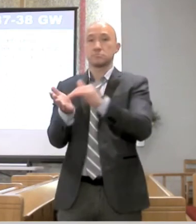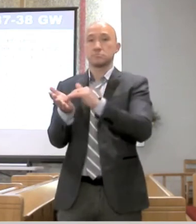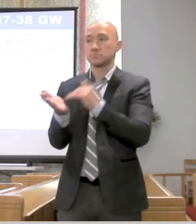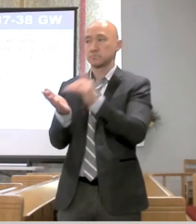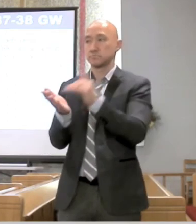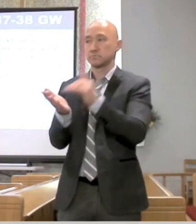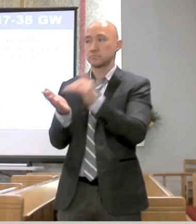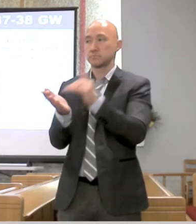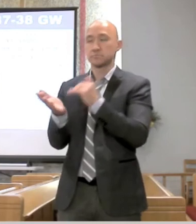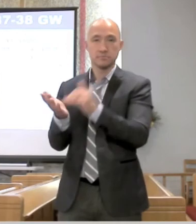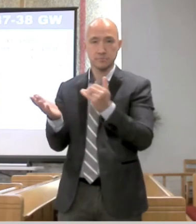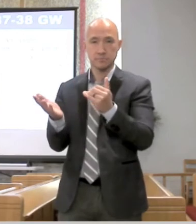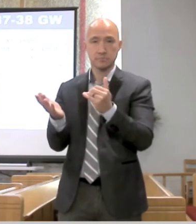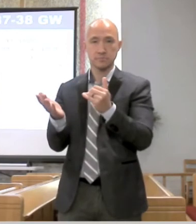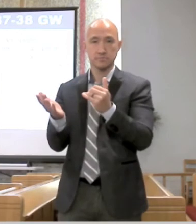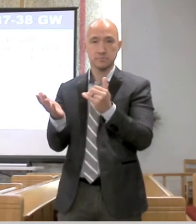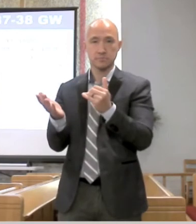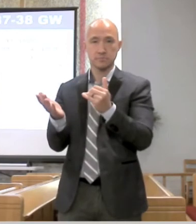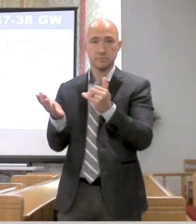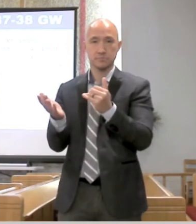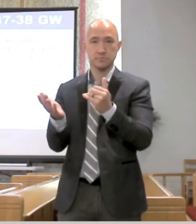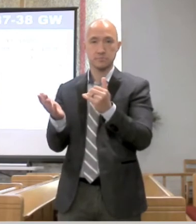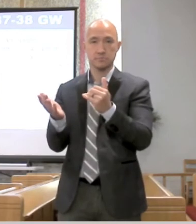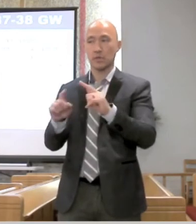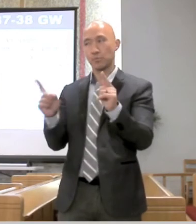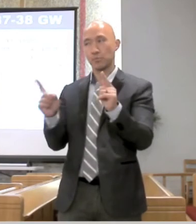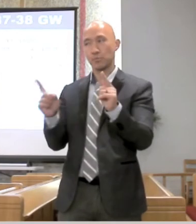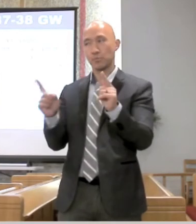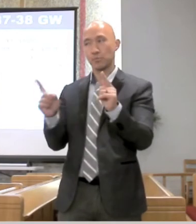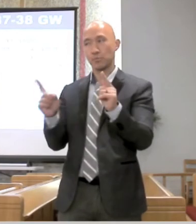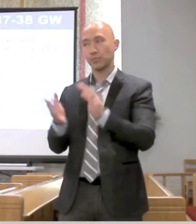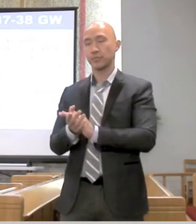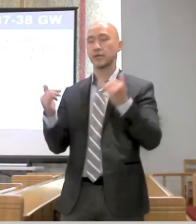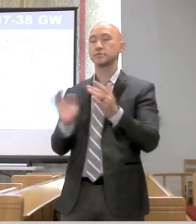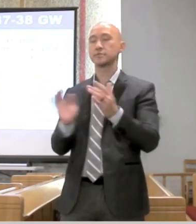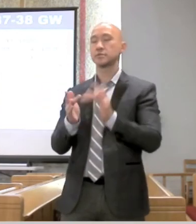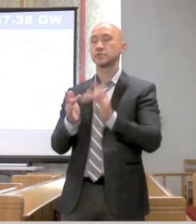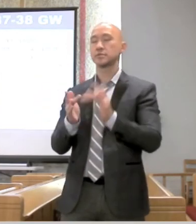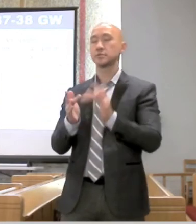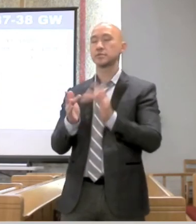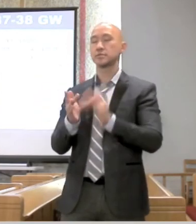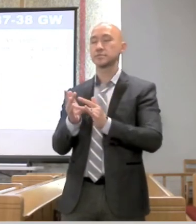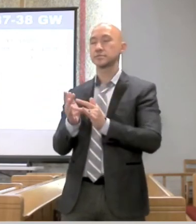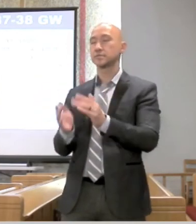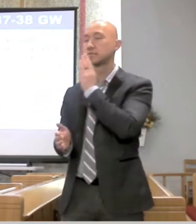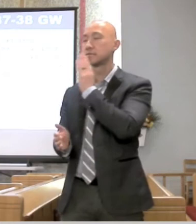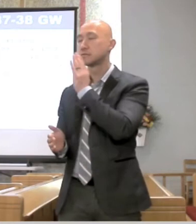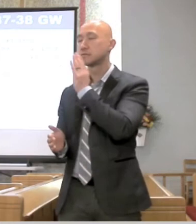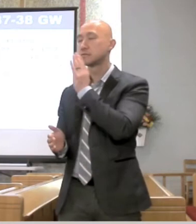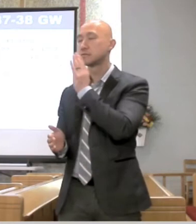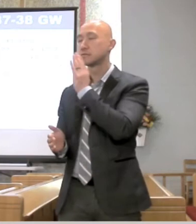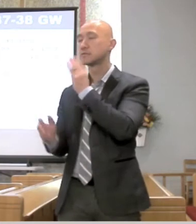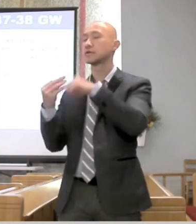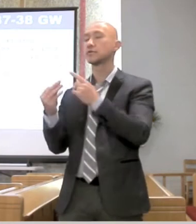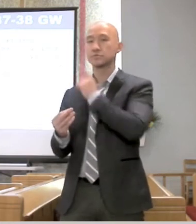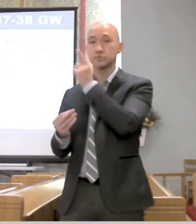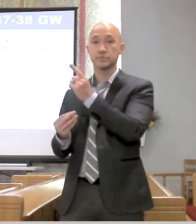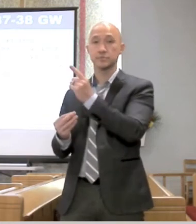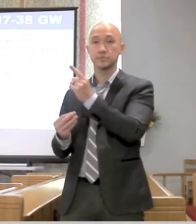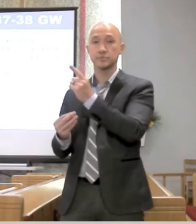an opportunity for him to come to the side of truth by speaking about the truth, by speaking about his